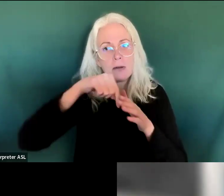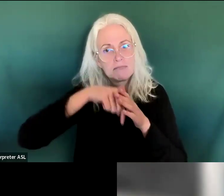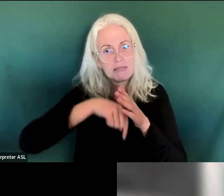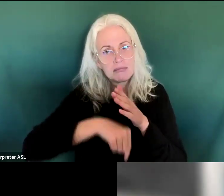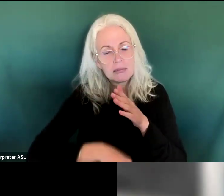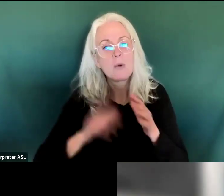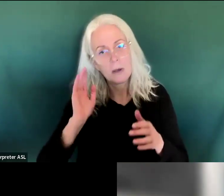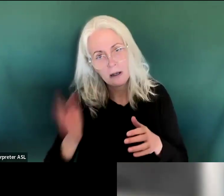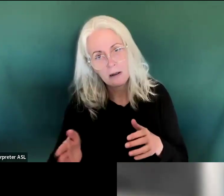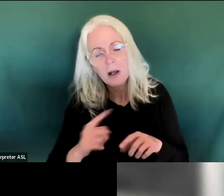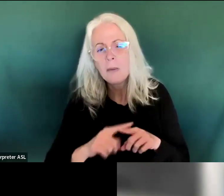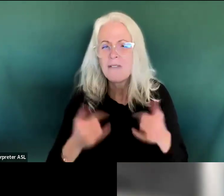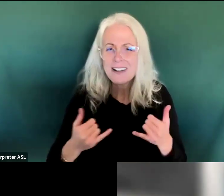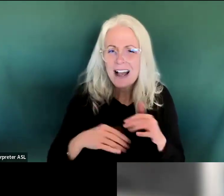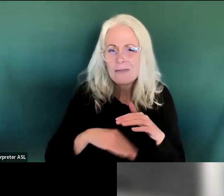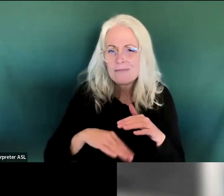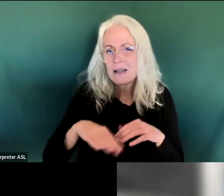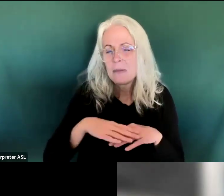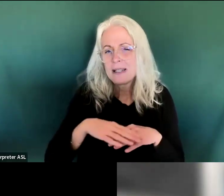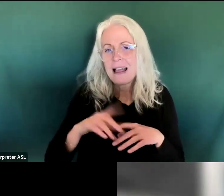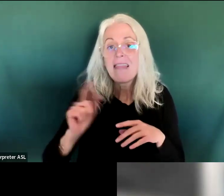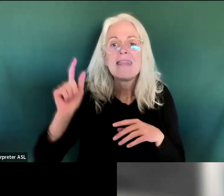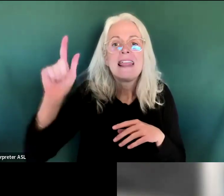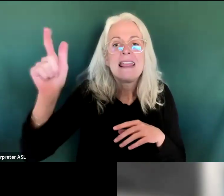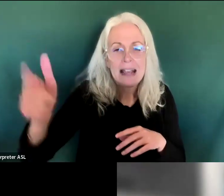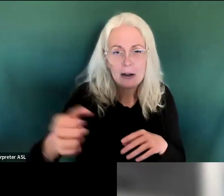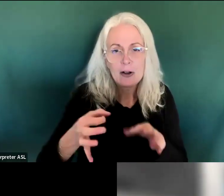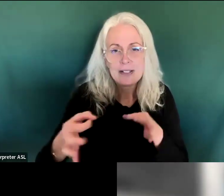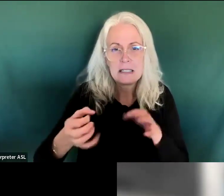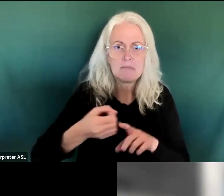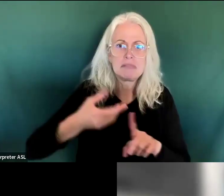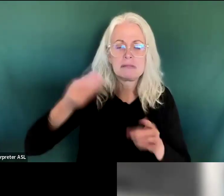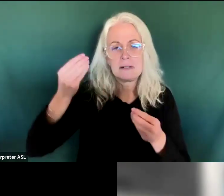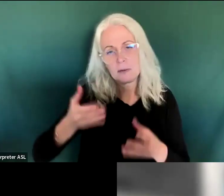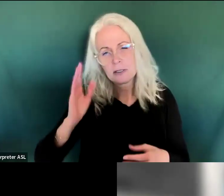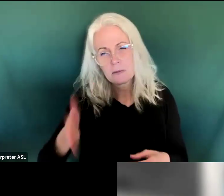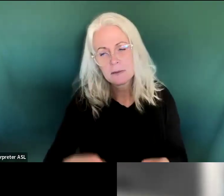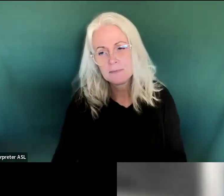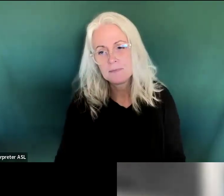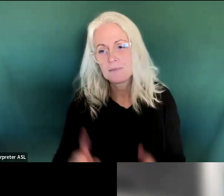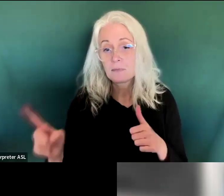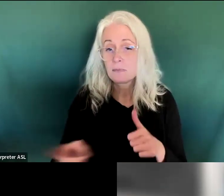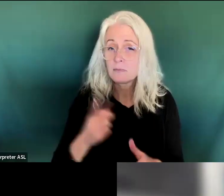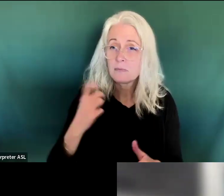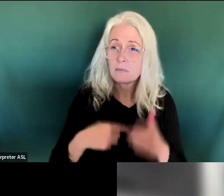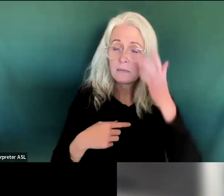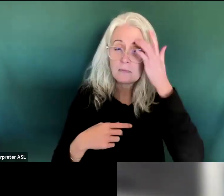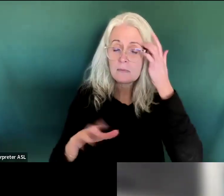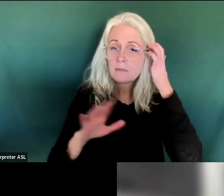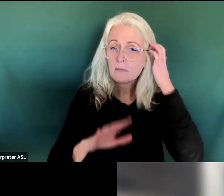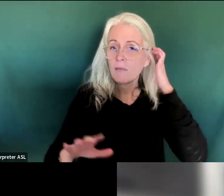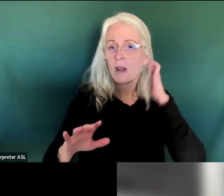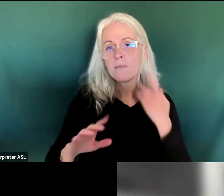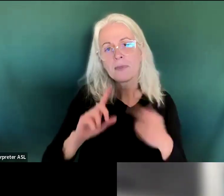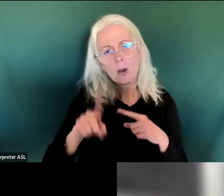be onboarded and get training and very detailed information for each of these questions. The first question was around